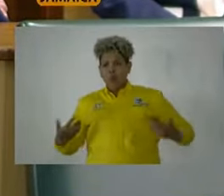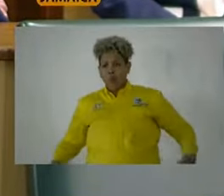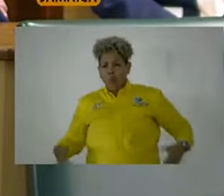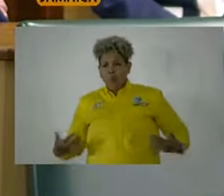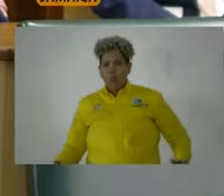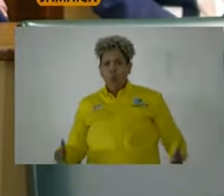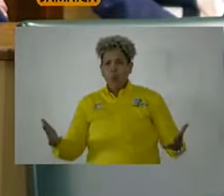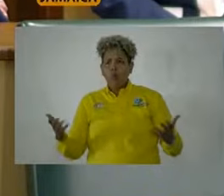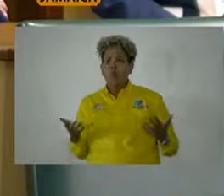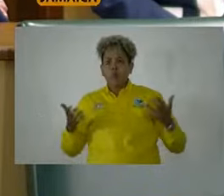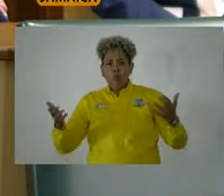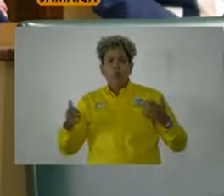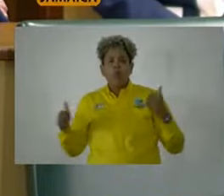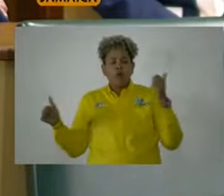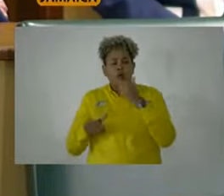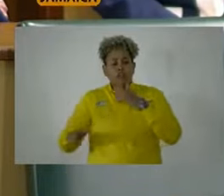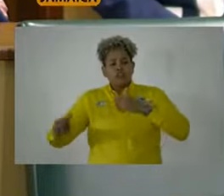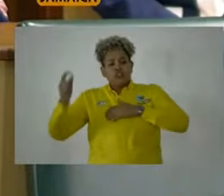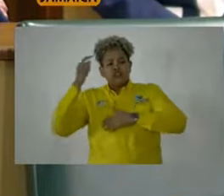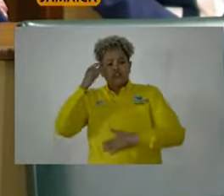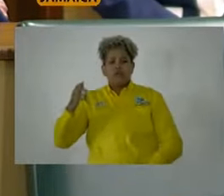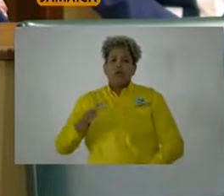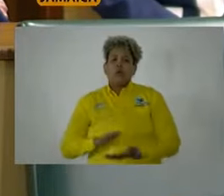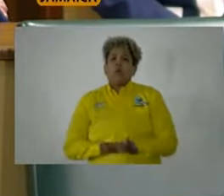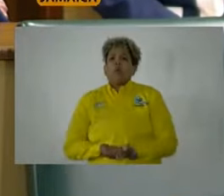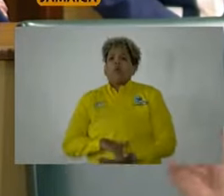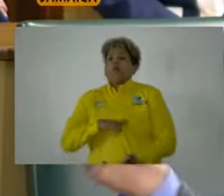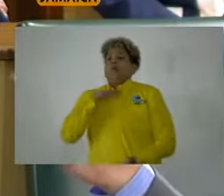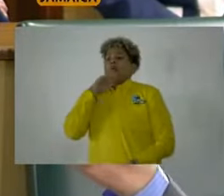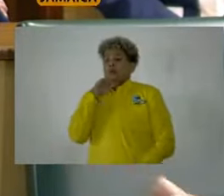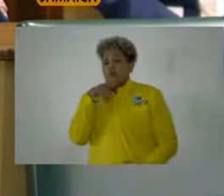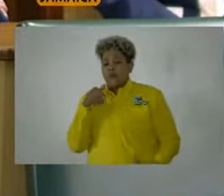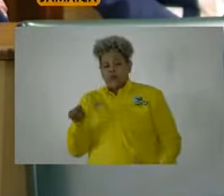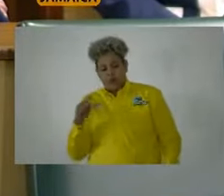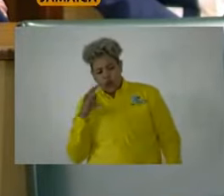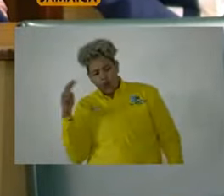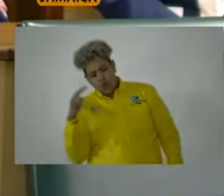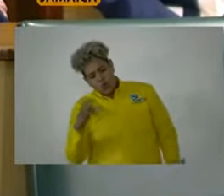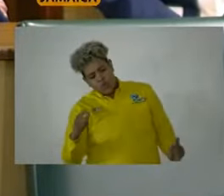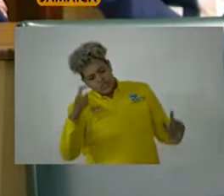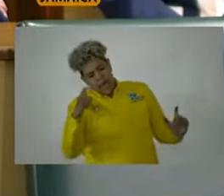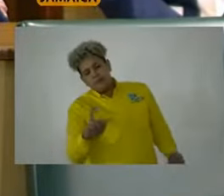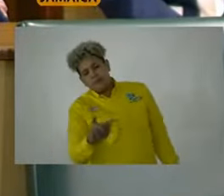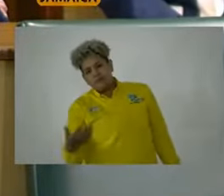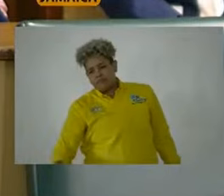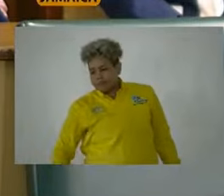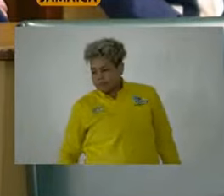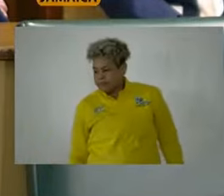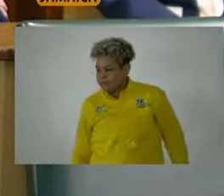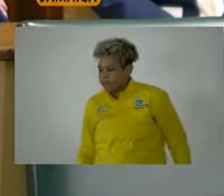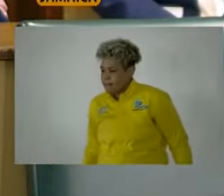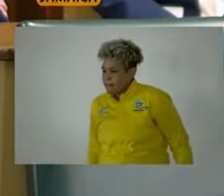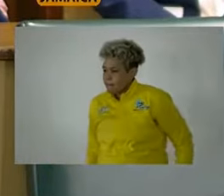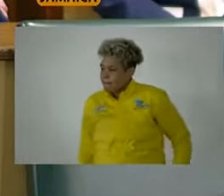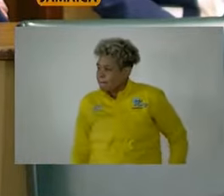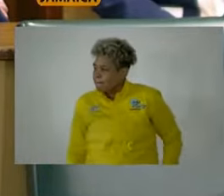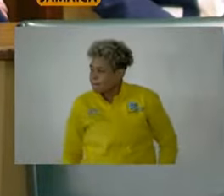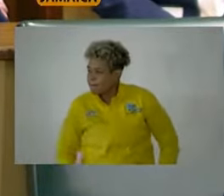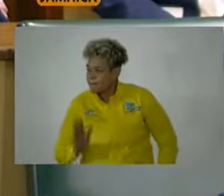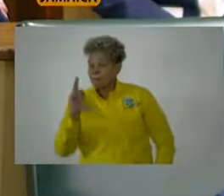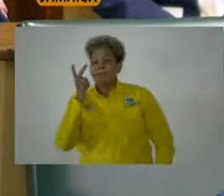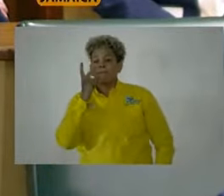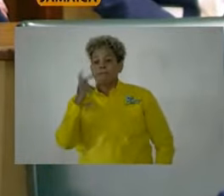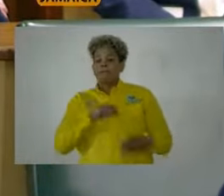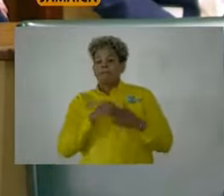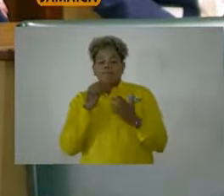dramatically under this government. Dramatically. Have a look at that table. And you will see, in